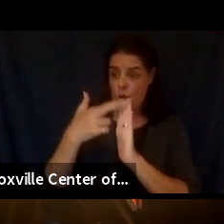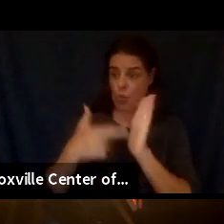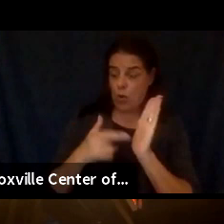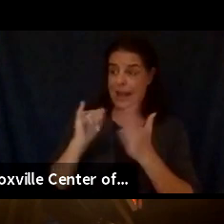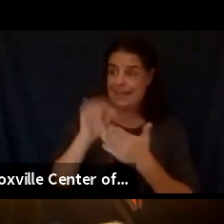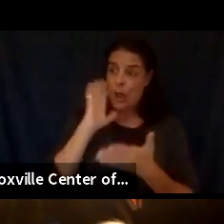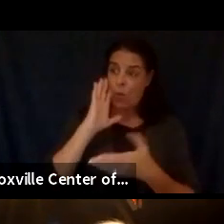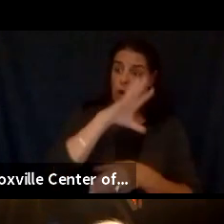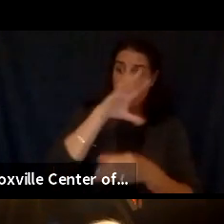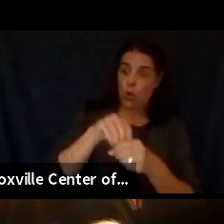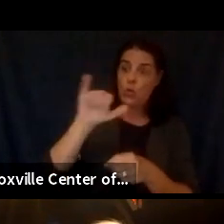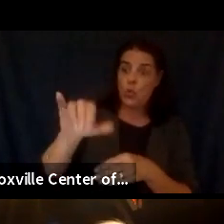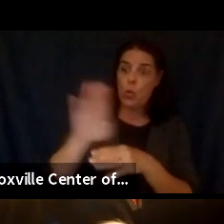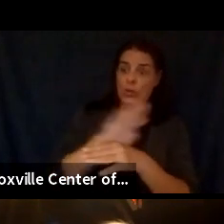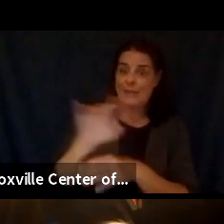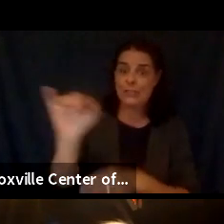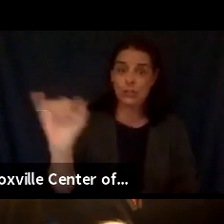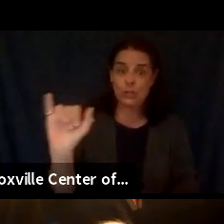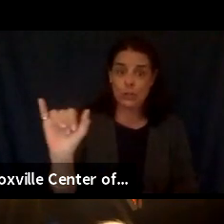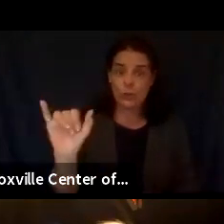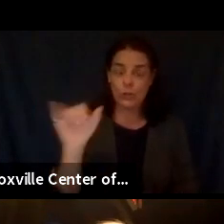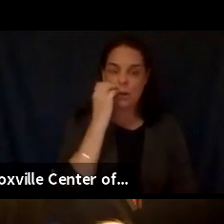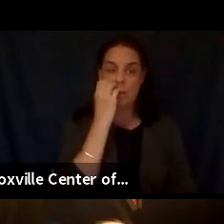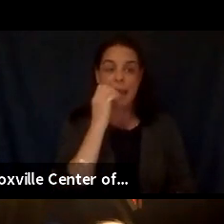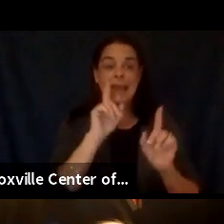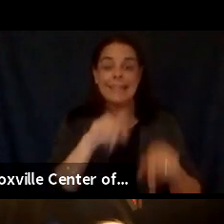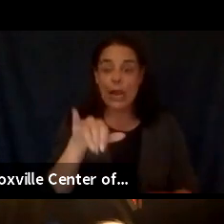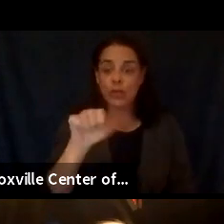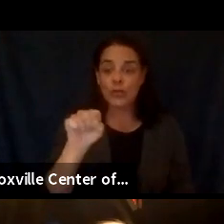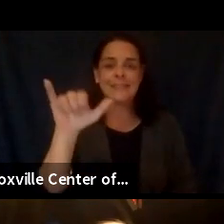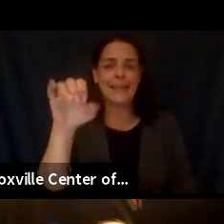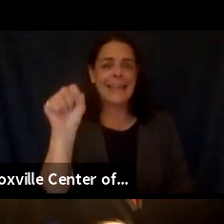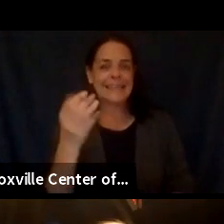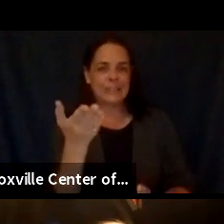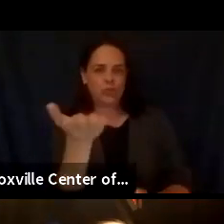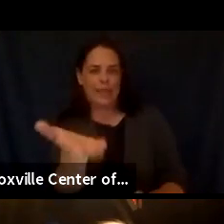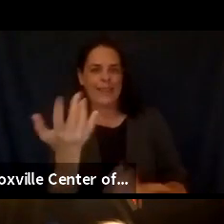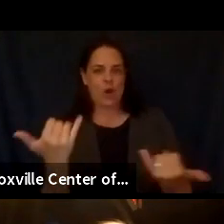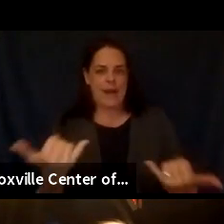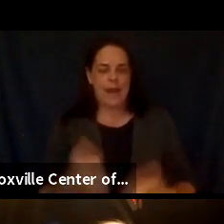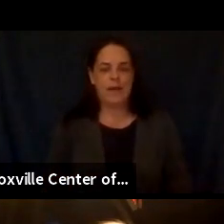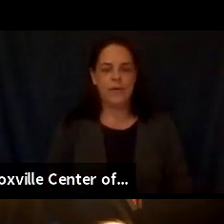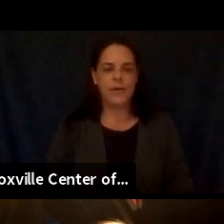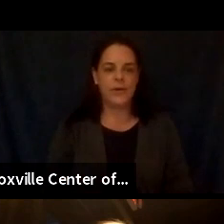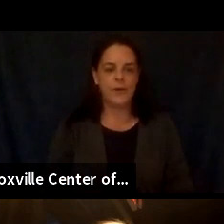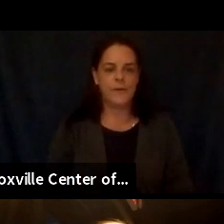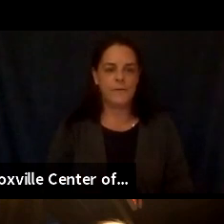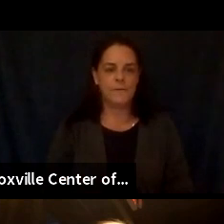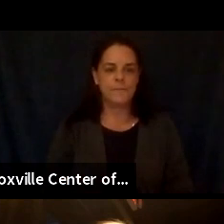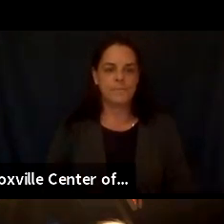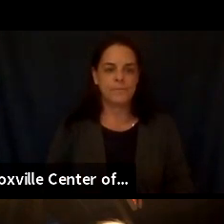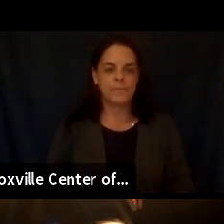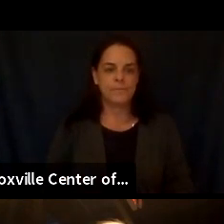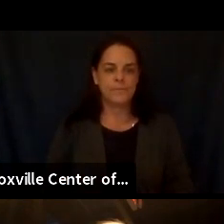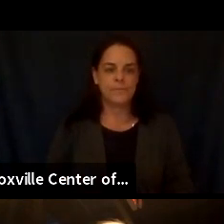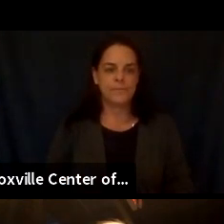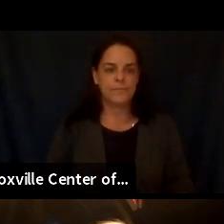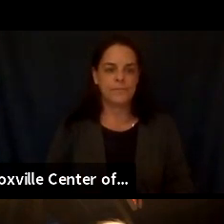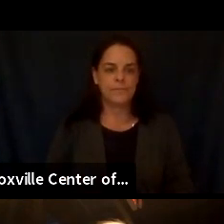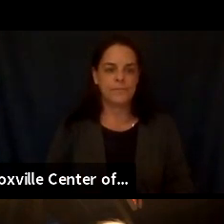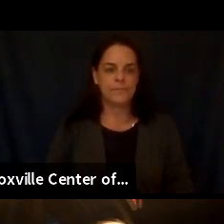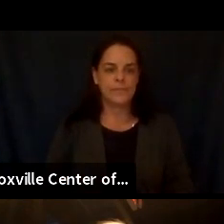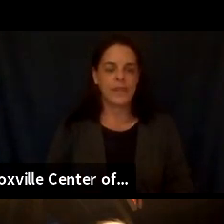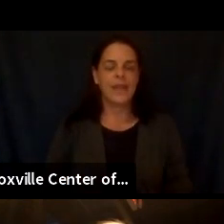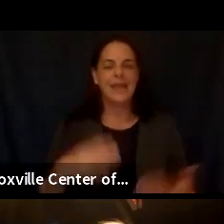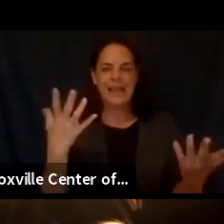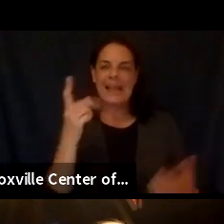captures those entities also? And the answer is yeah, it's in front of you now. Now, frankly, it is circuitous in its logic. I was